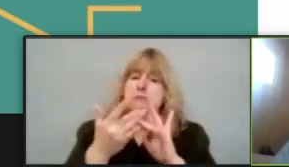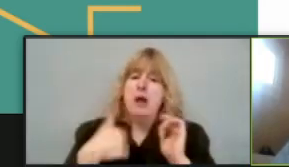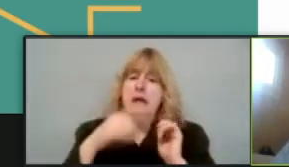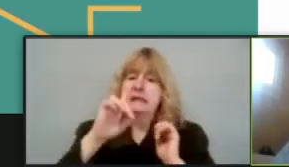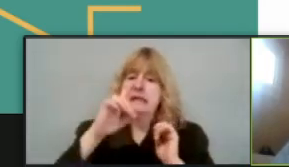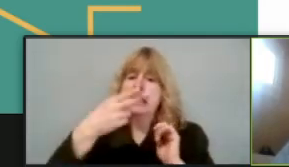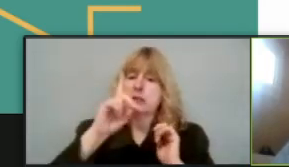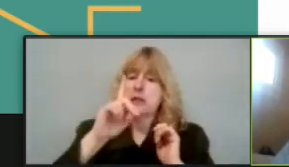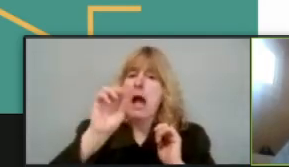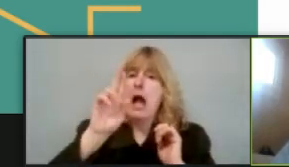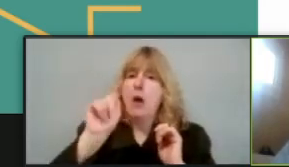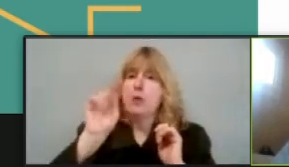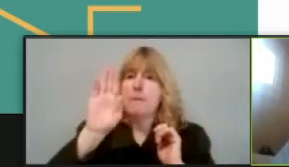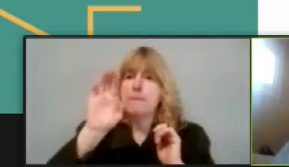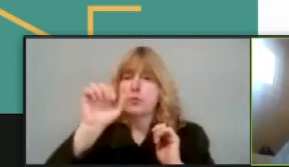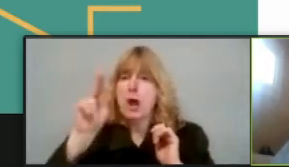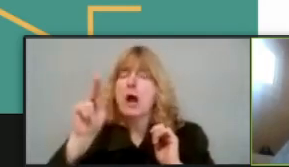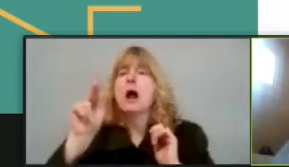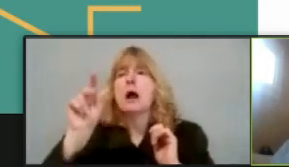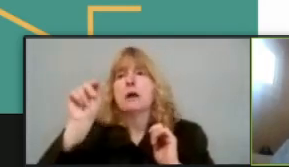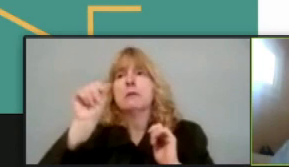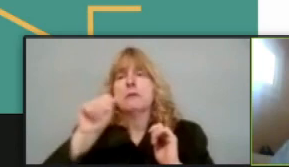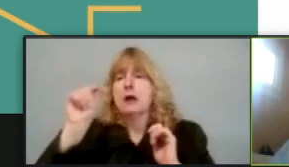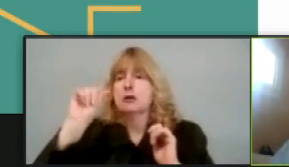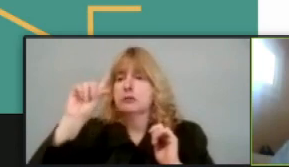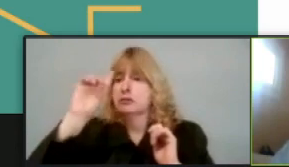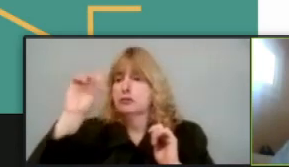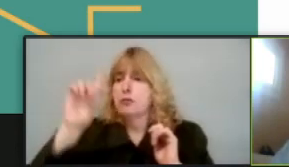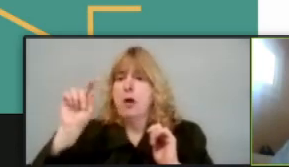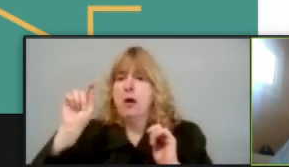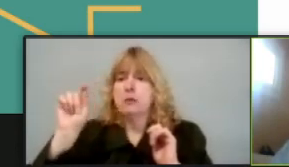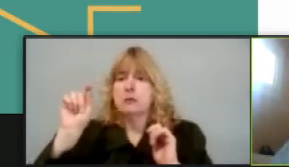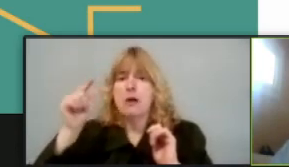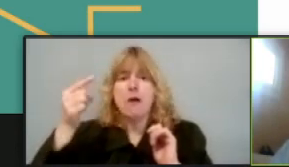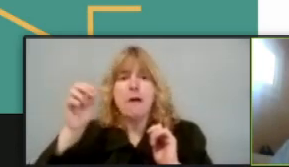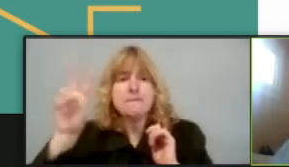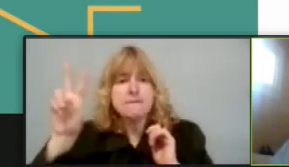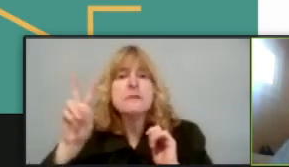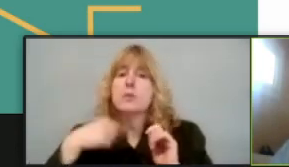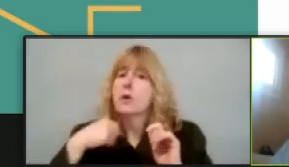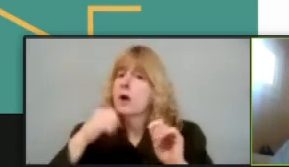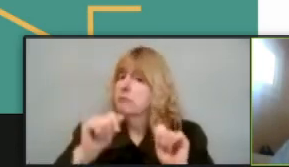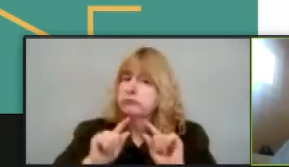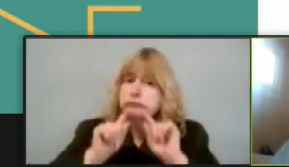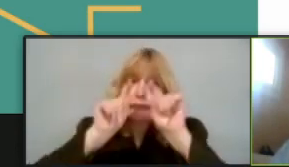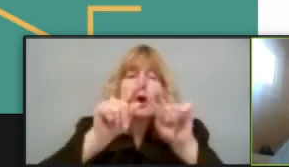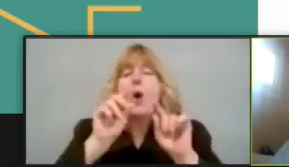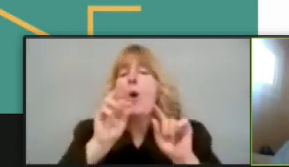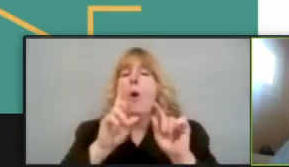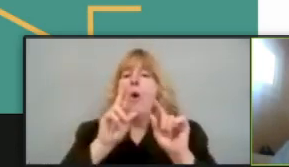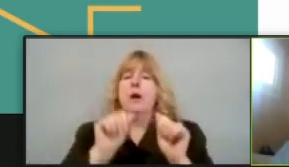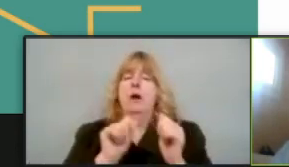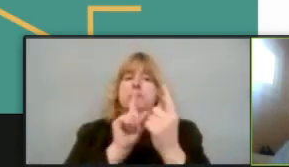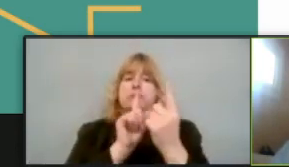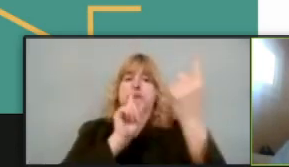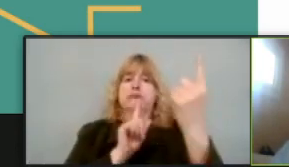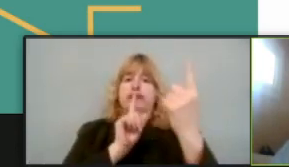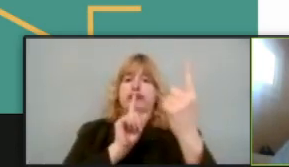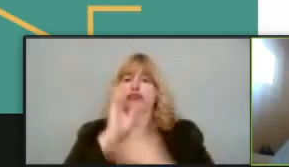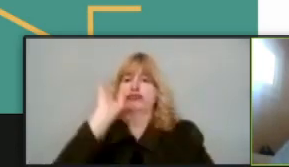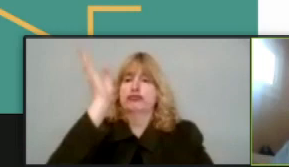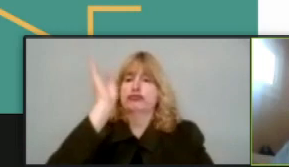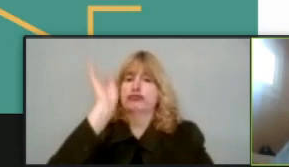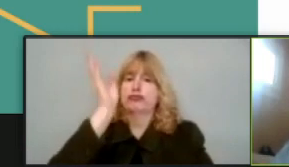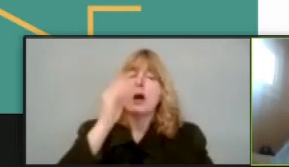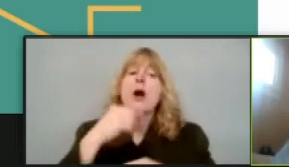dhdoutbreak@detroitmi.gov, and we will come to you via the Zoom sphere, or we can also come physically in a social distance presentation. We also offer